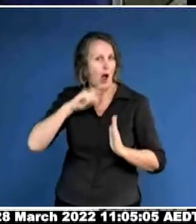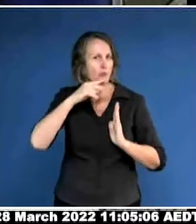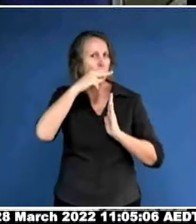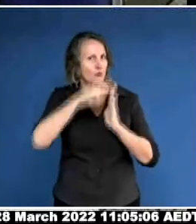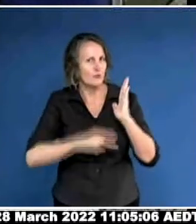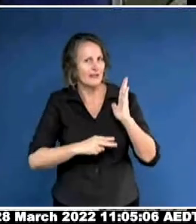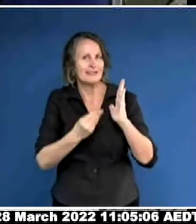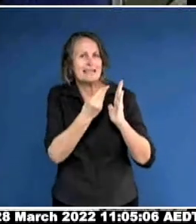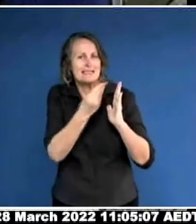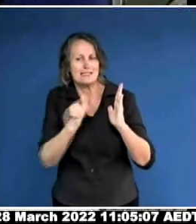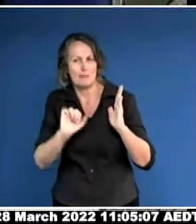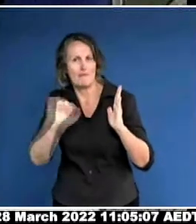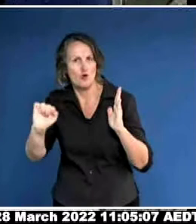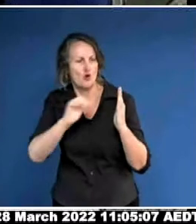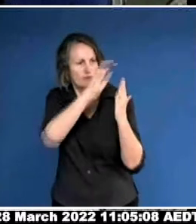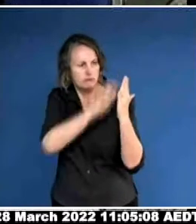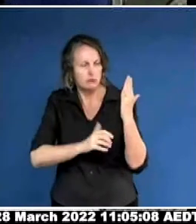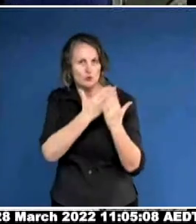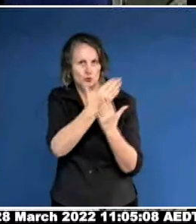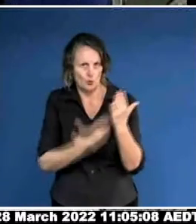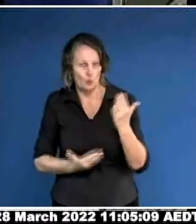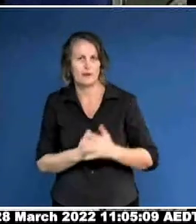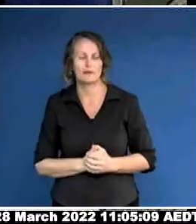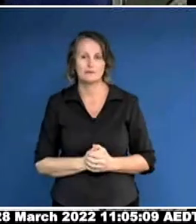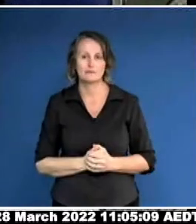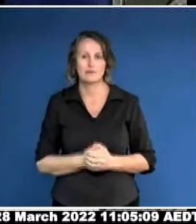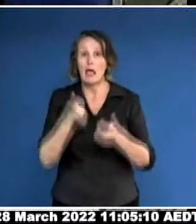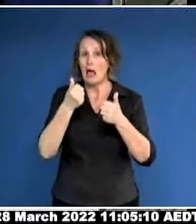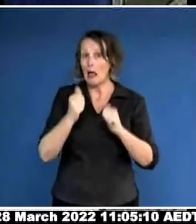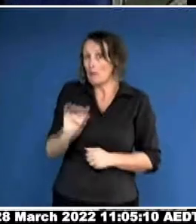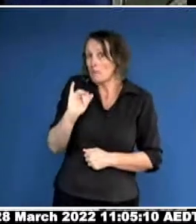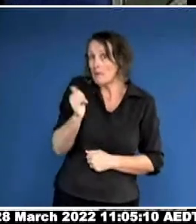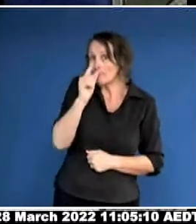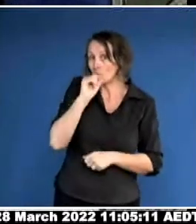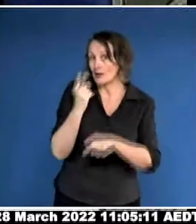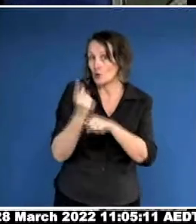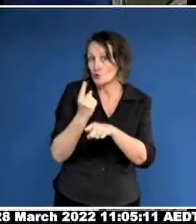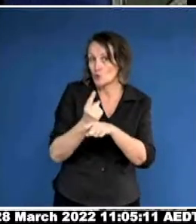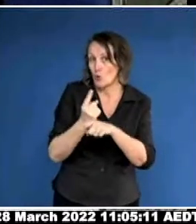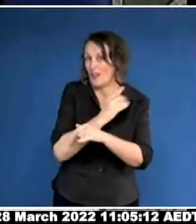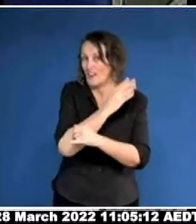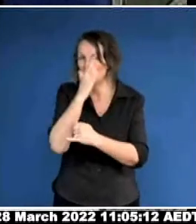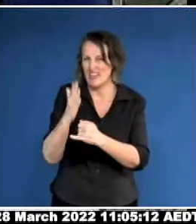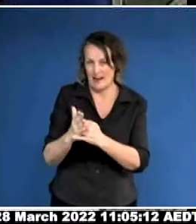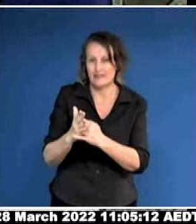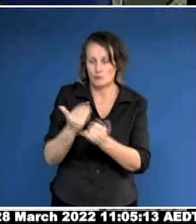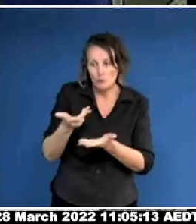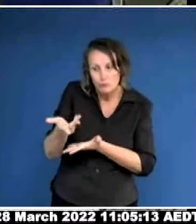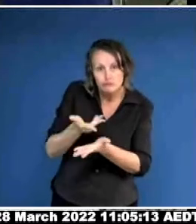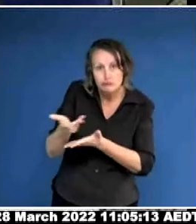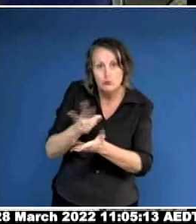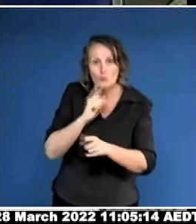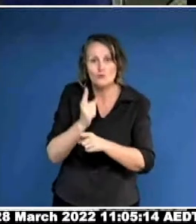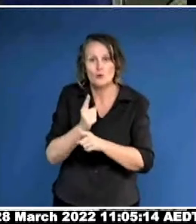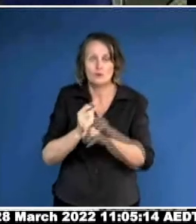statement, and there might be an opportunity for us to talk about a few of the points at the end of reading the statement. So